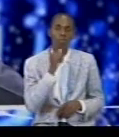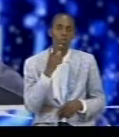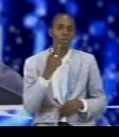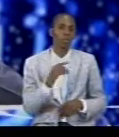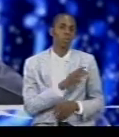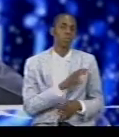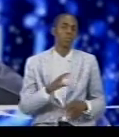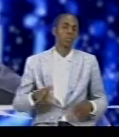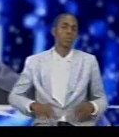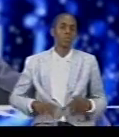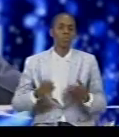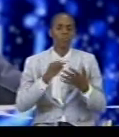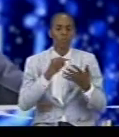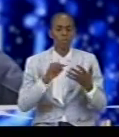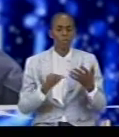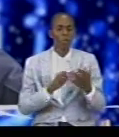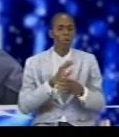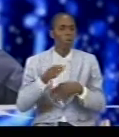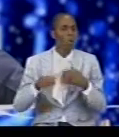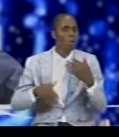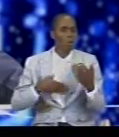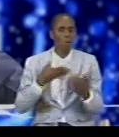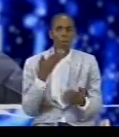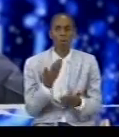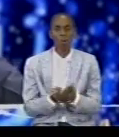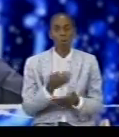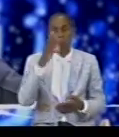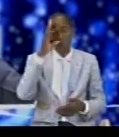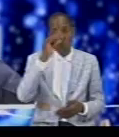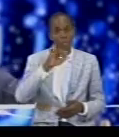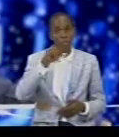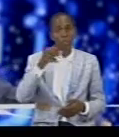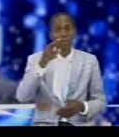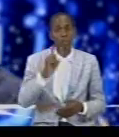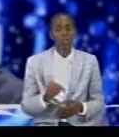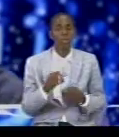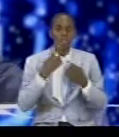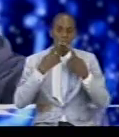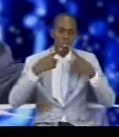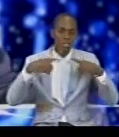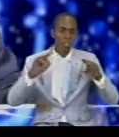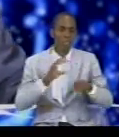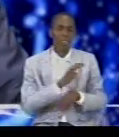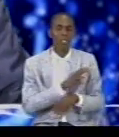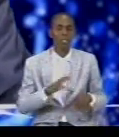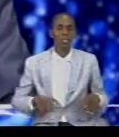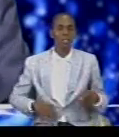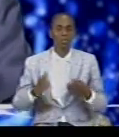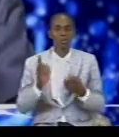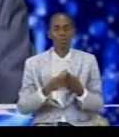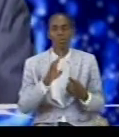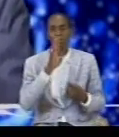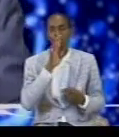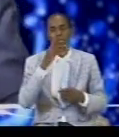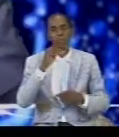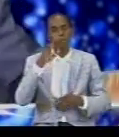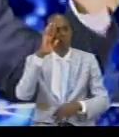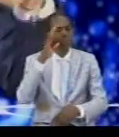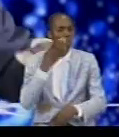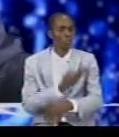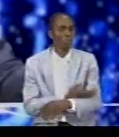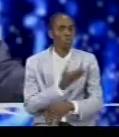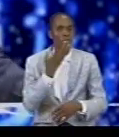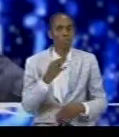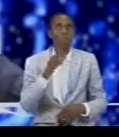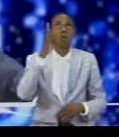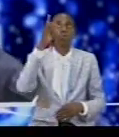among all men, John the Baptist declared Christ to be the Son of God. Although he admitted that he was